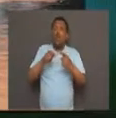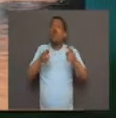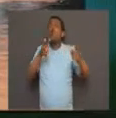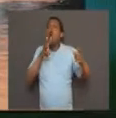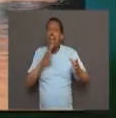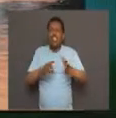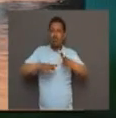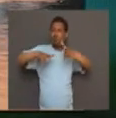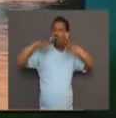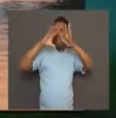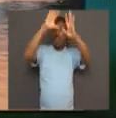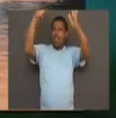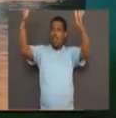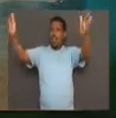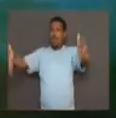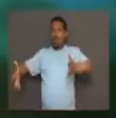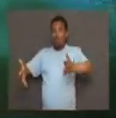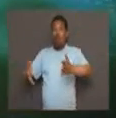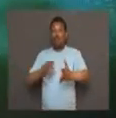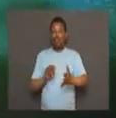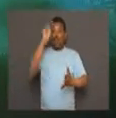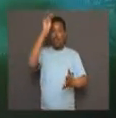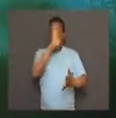of northeastern Africa.